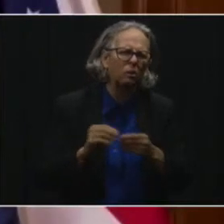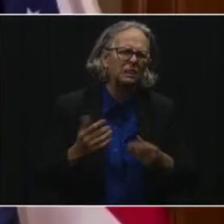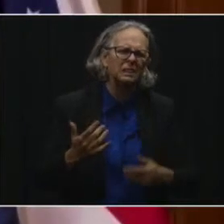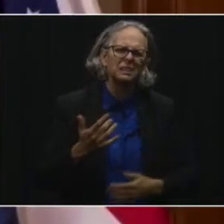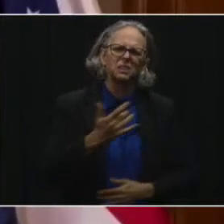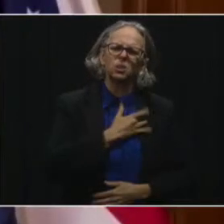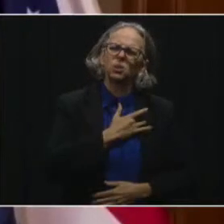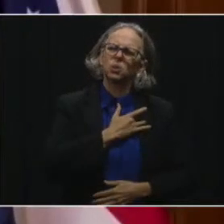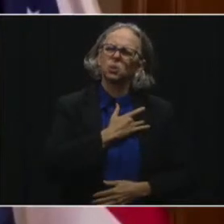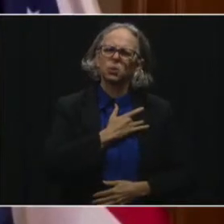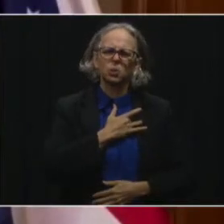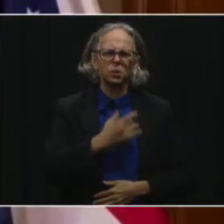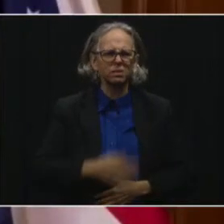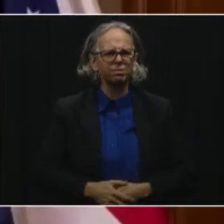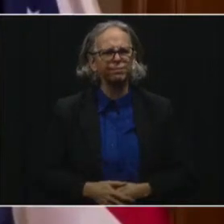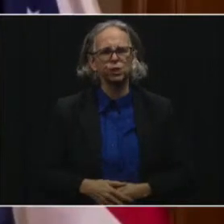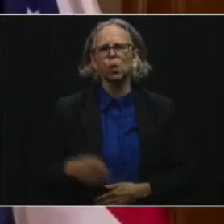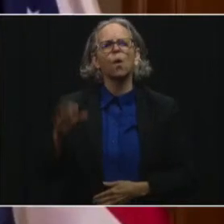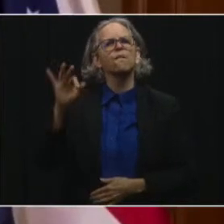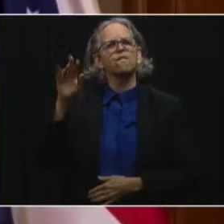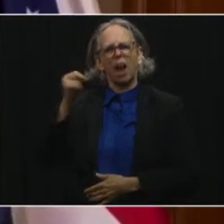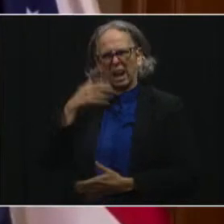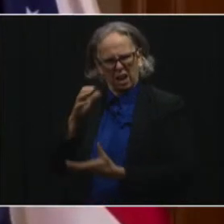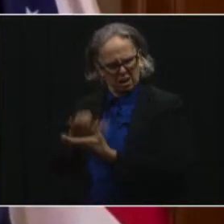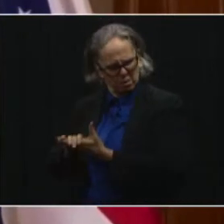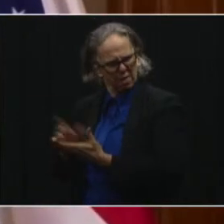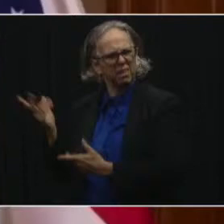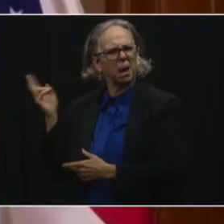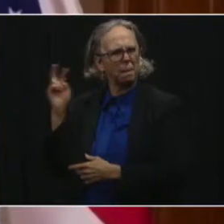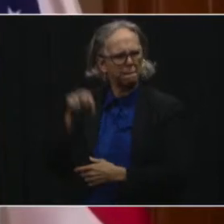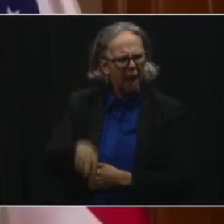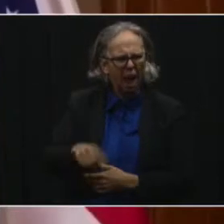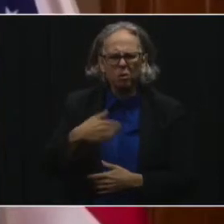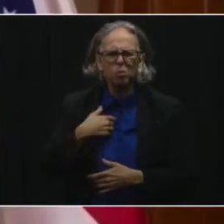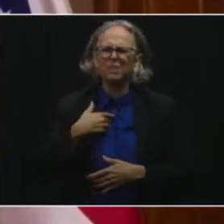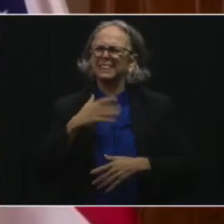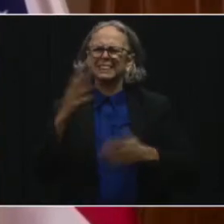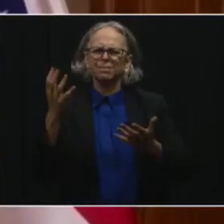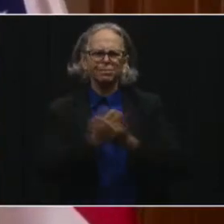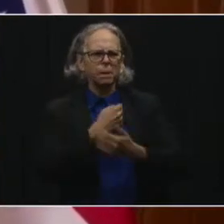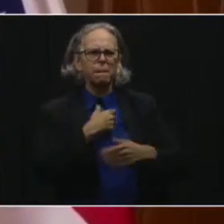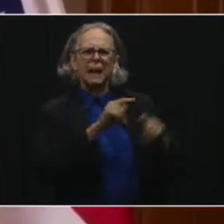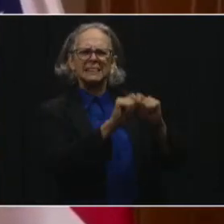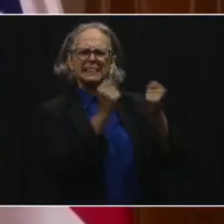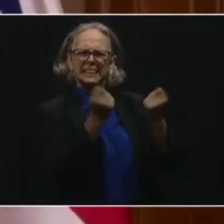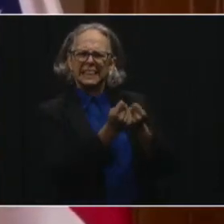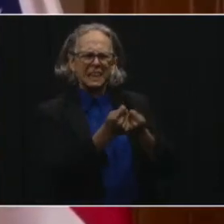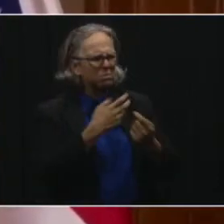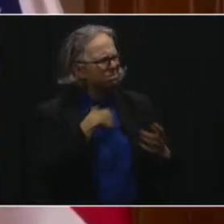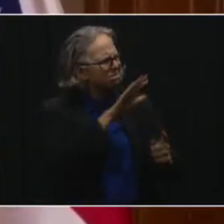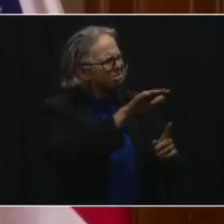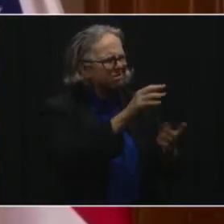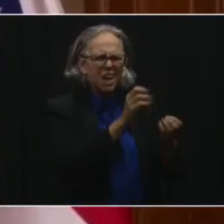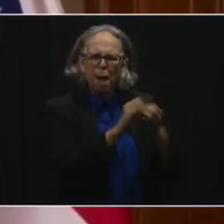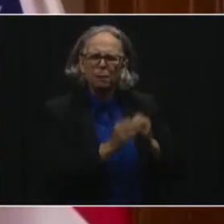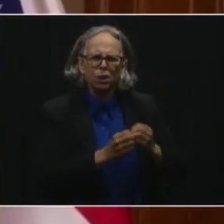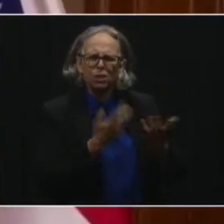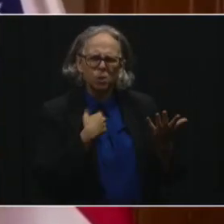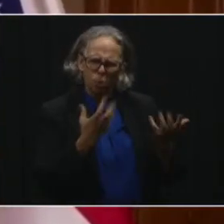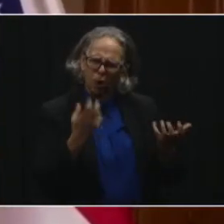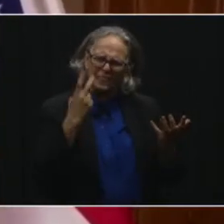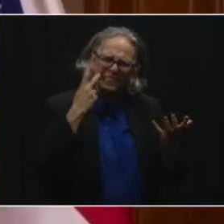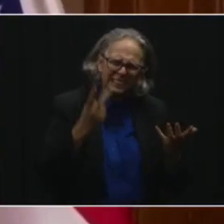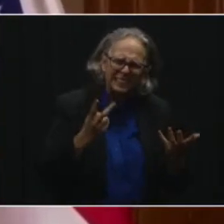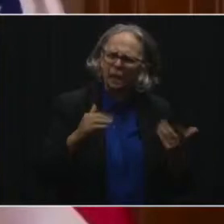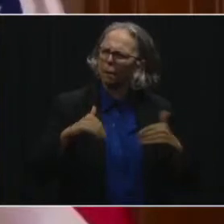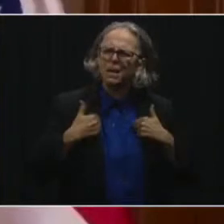look at the data, the best data that we have in regard to that. And what's clear, and we've